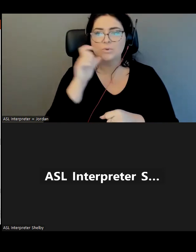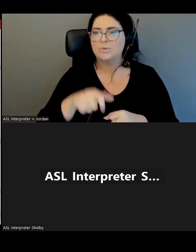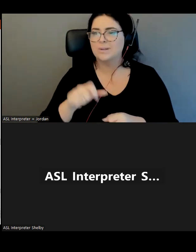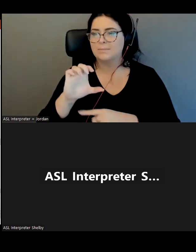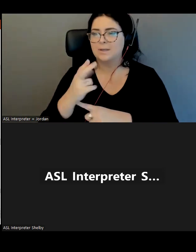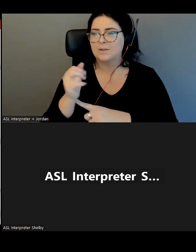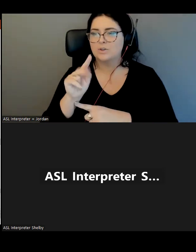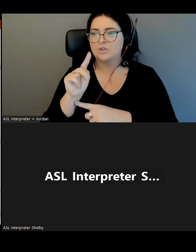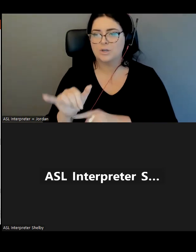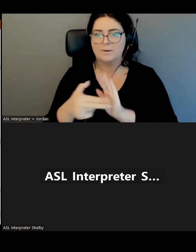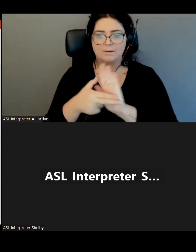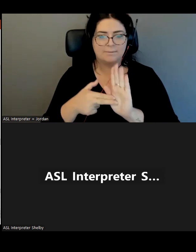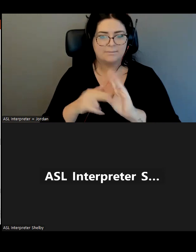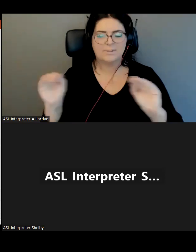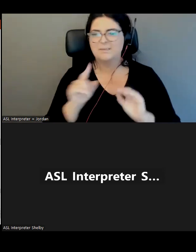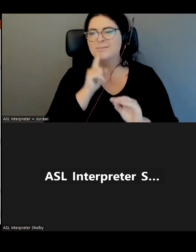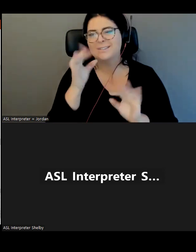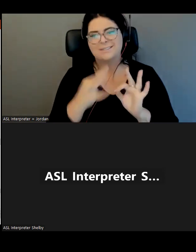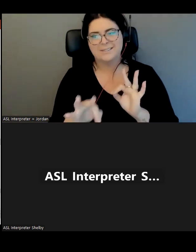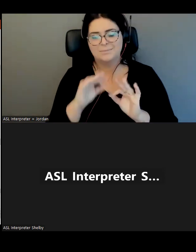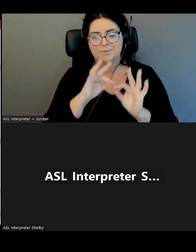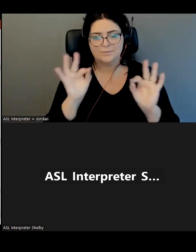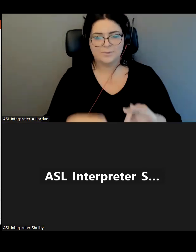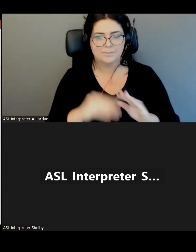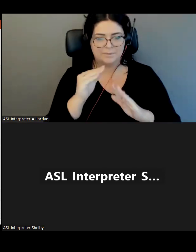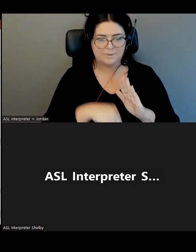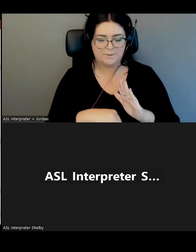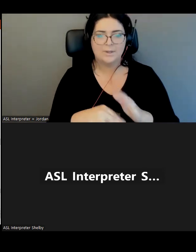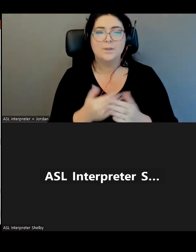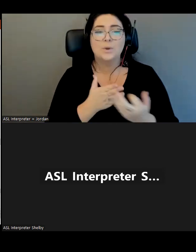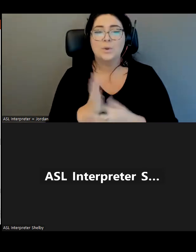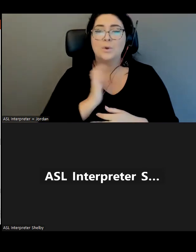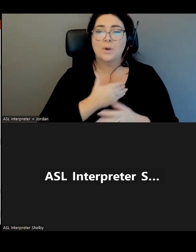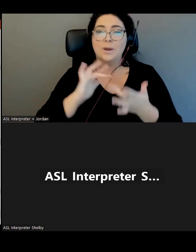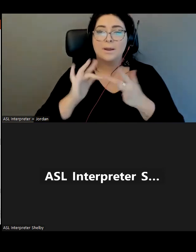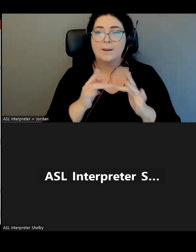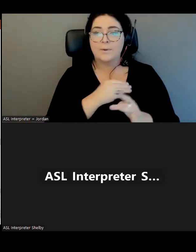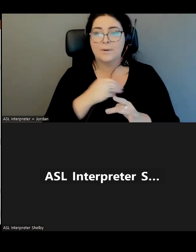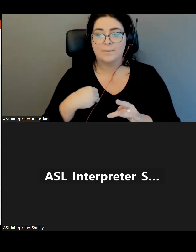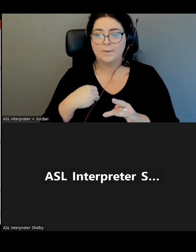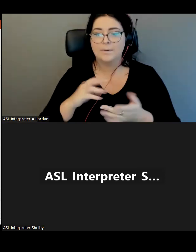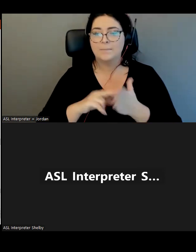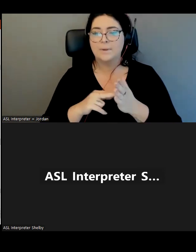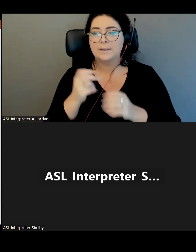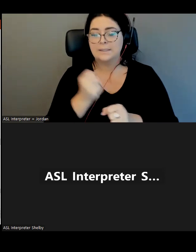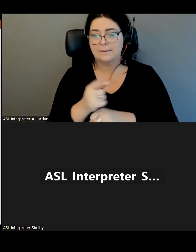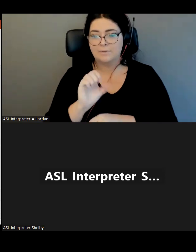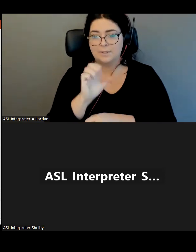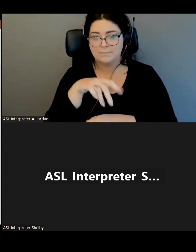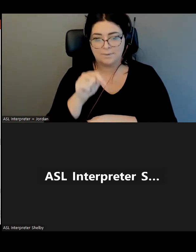application. And we usually do a grants call through our networking membership list every September and again in